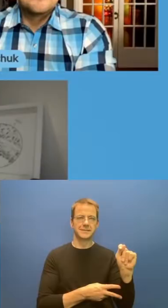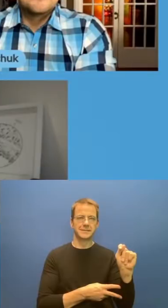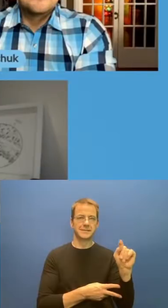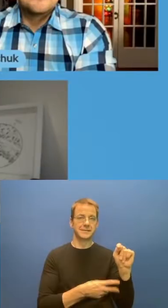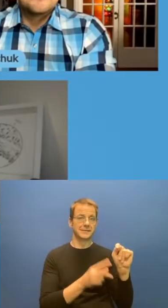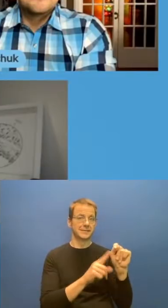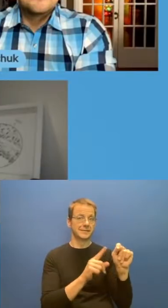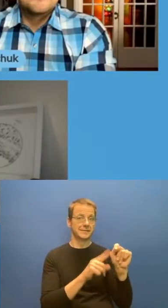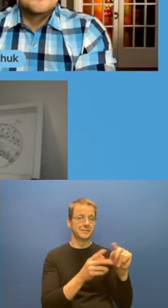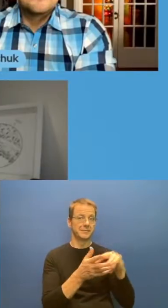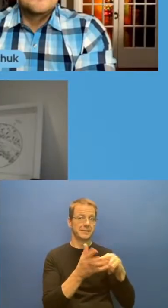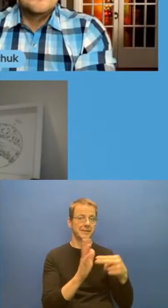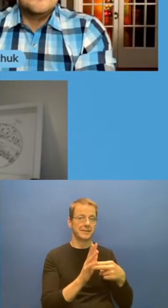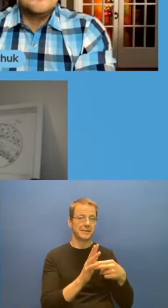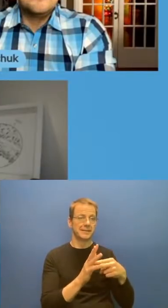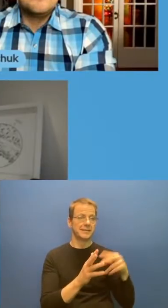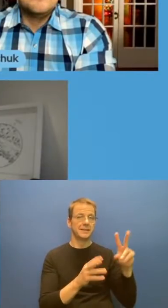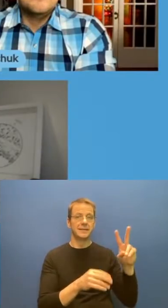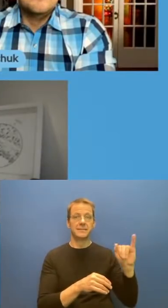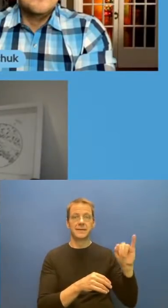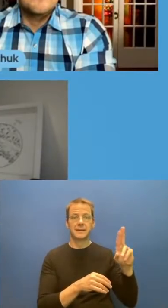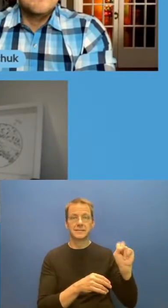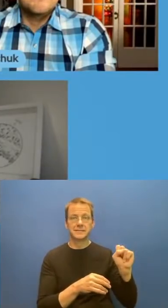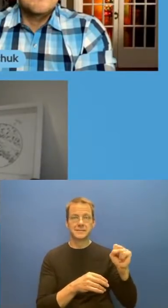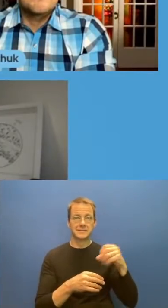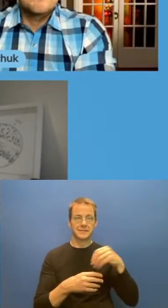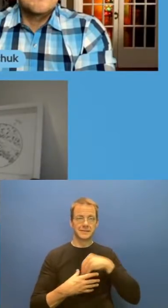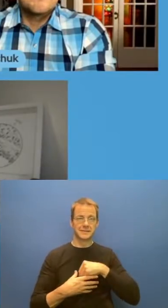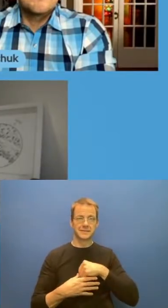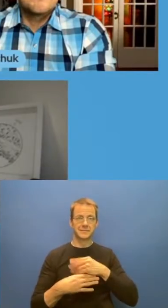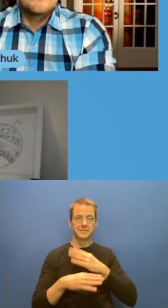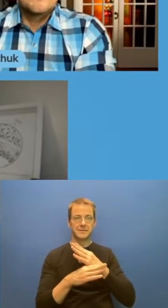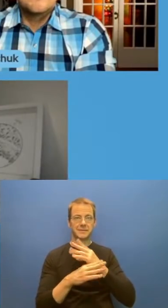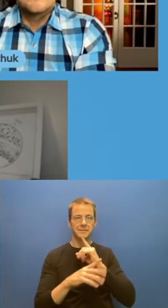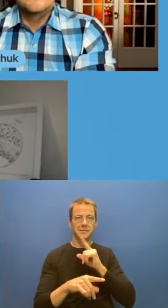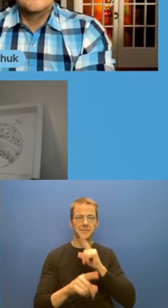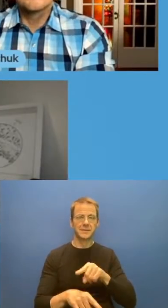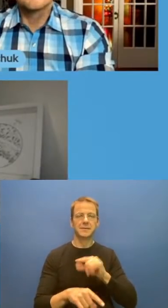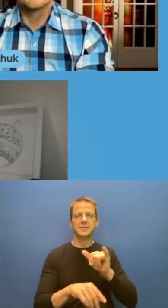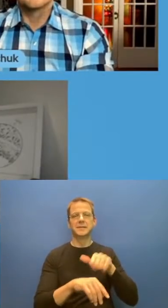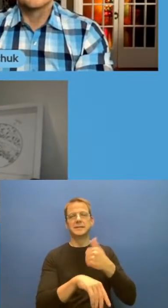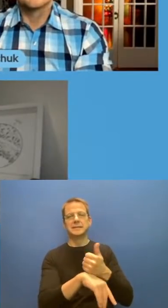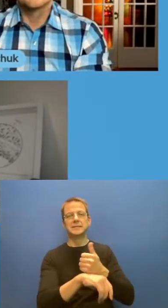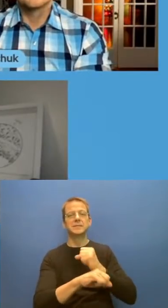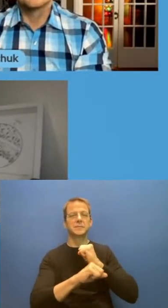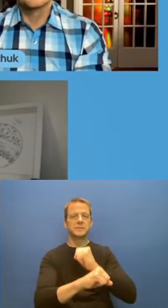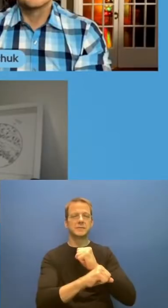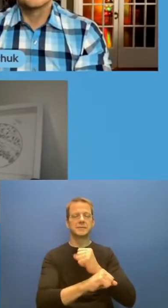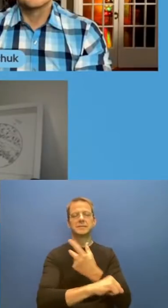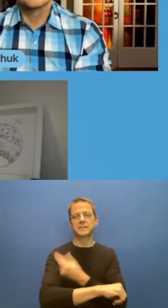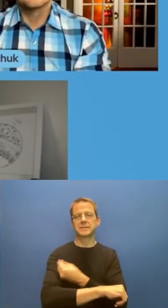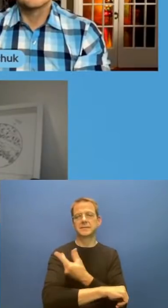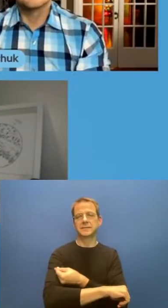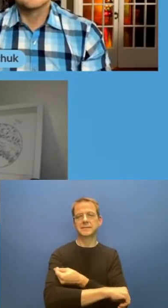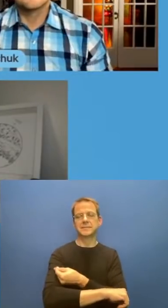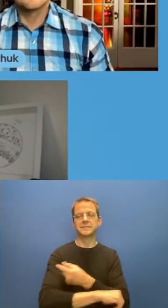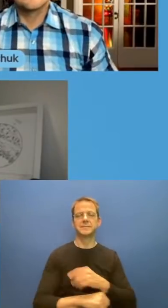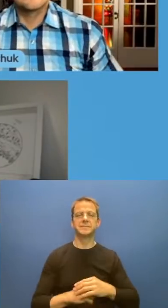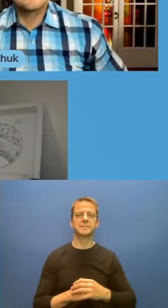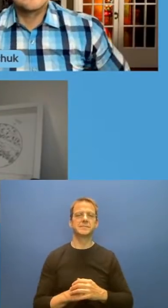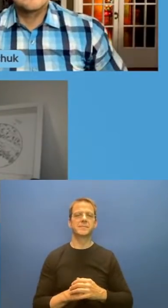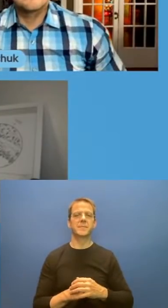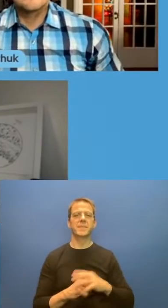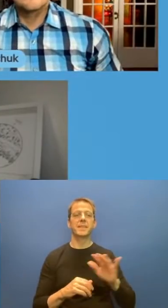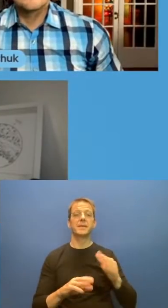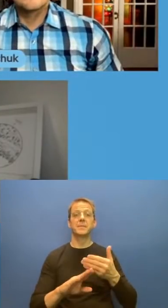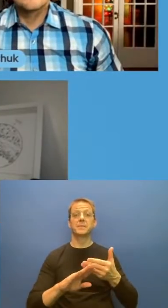protective vaccine. So previously, I've worked on many different emerging viruses with a